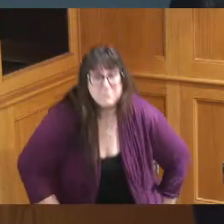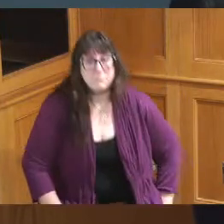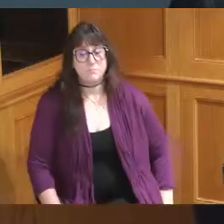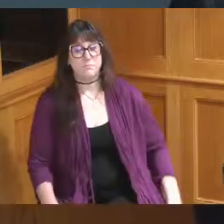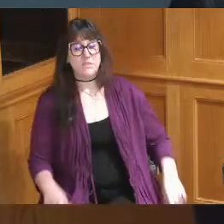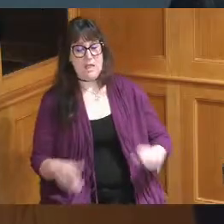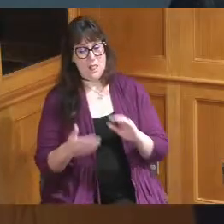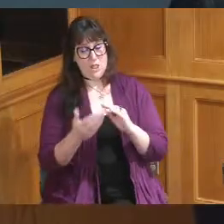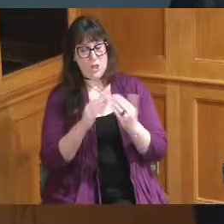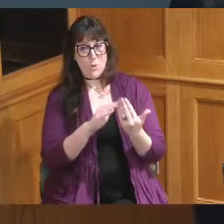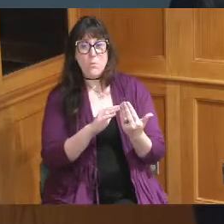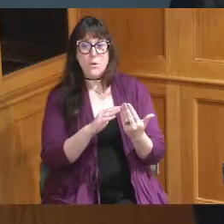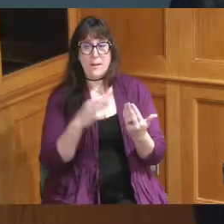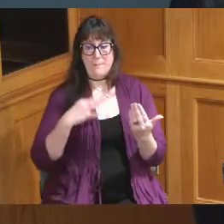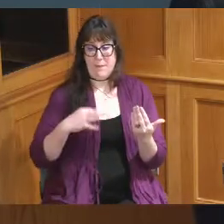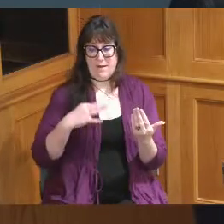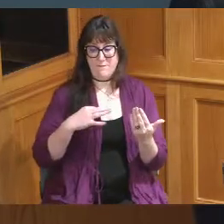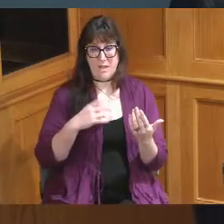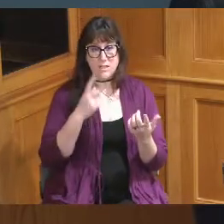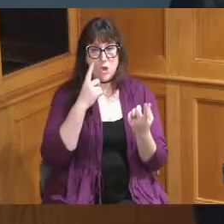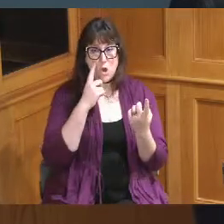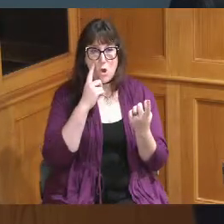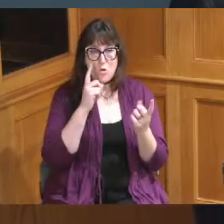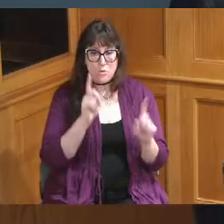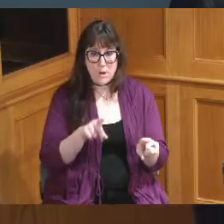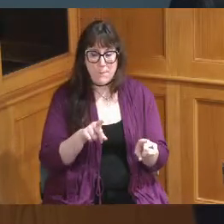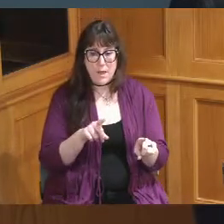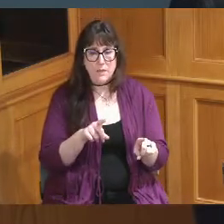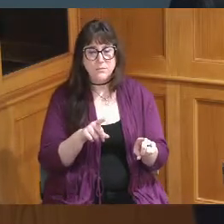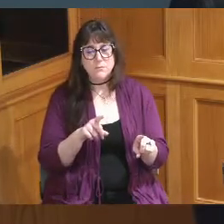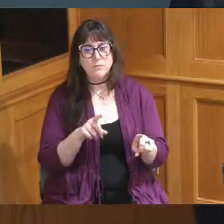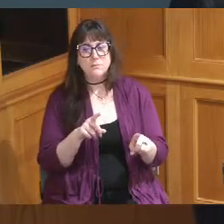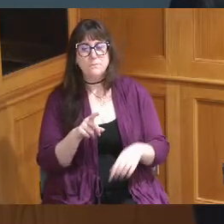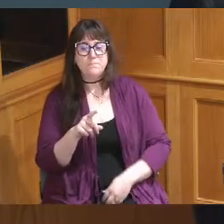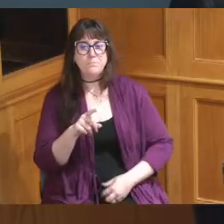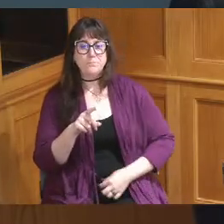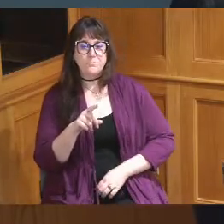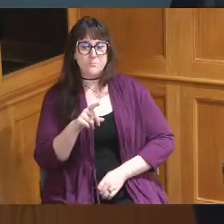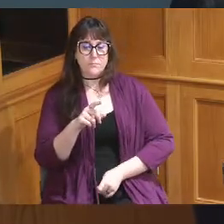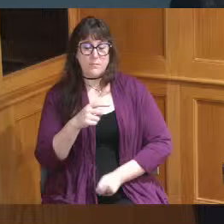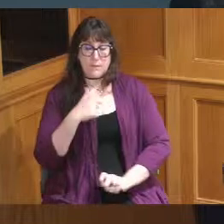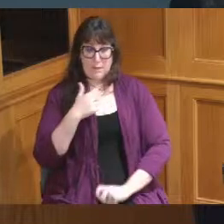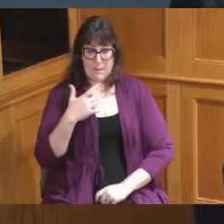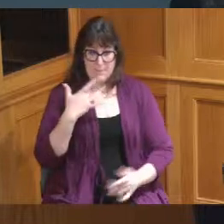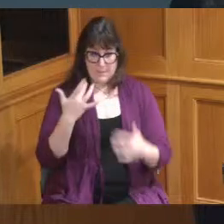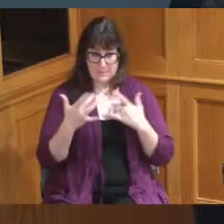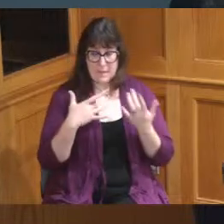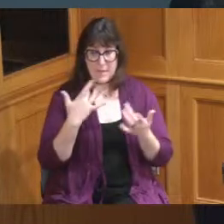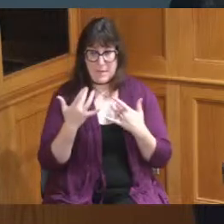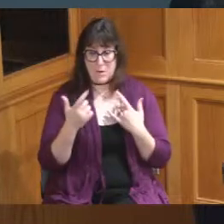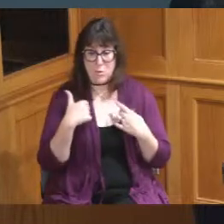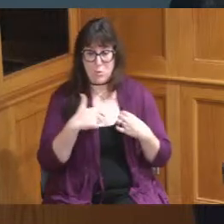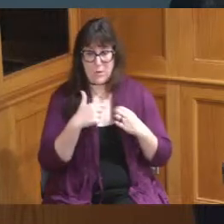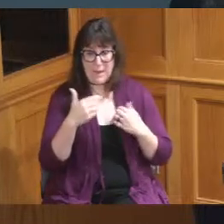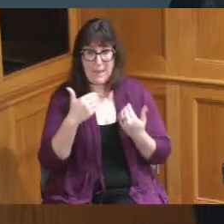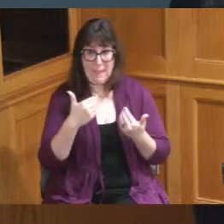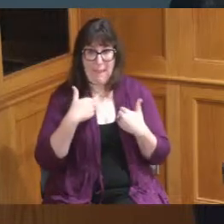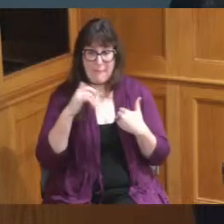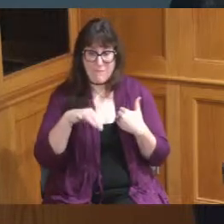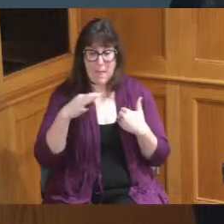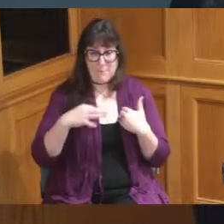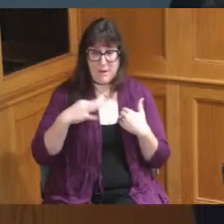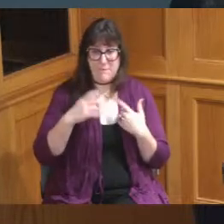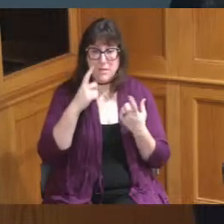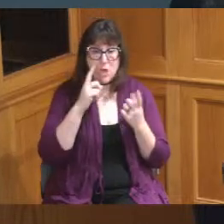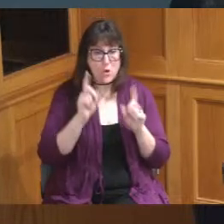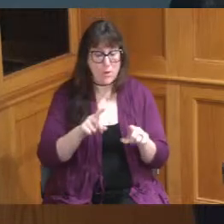of detail there. There's still some things to be worked out, but I am very excited that we will have a benefits agreement, community benefits